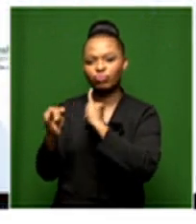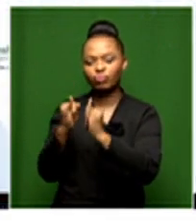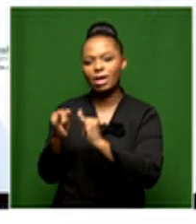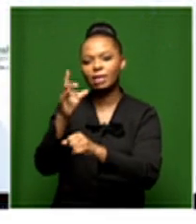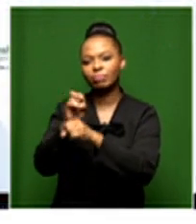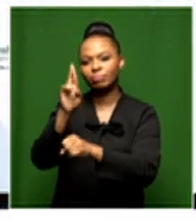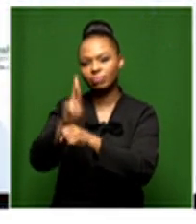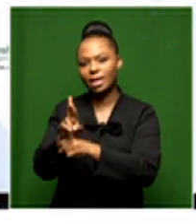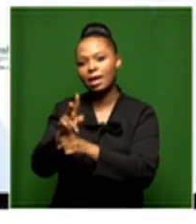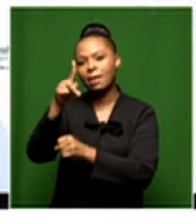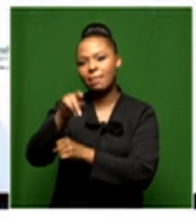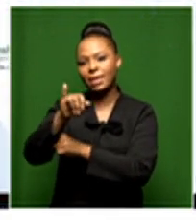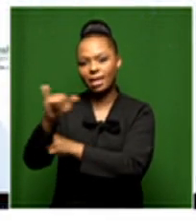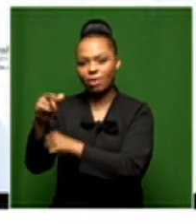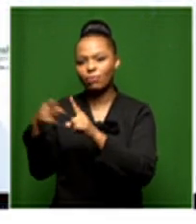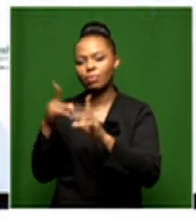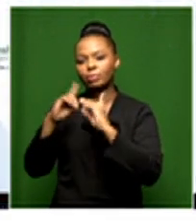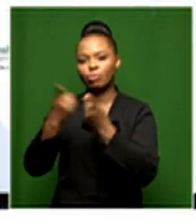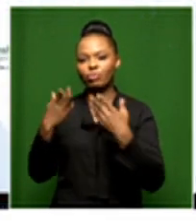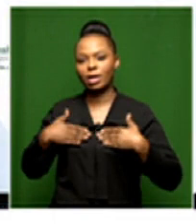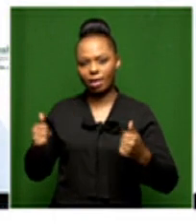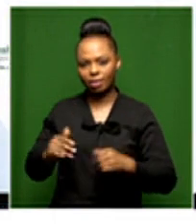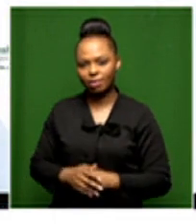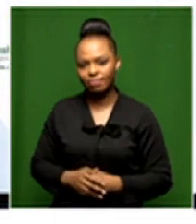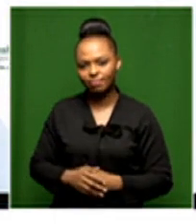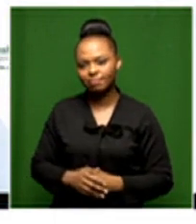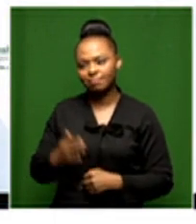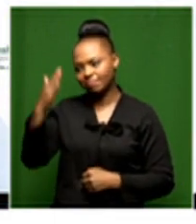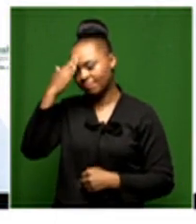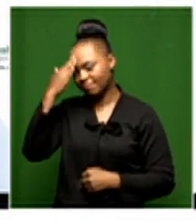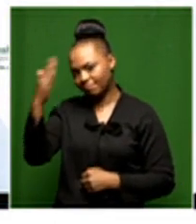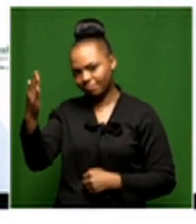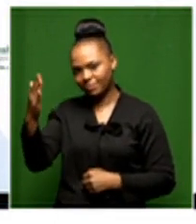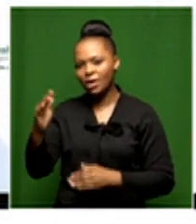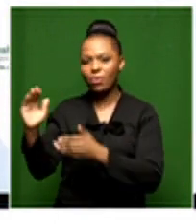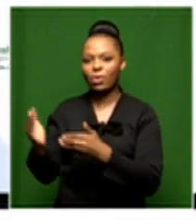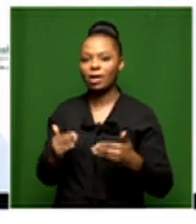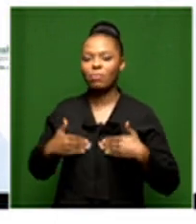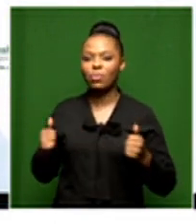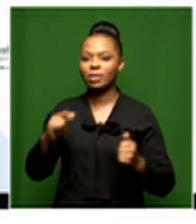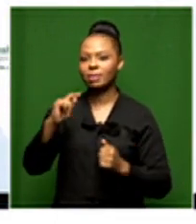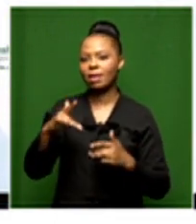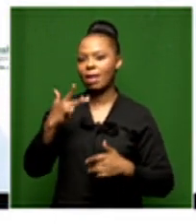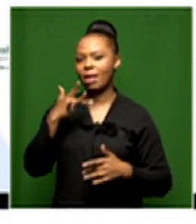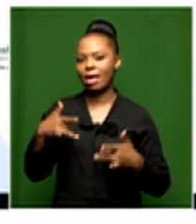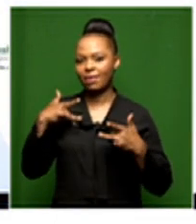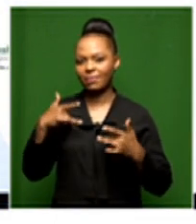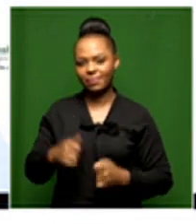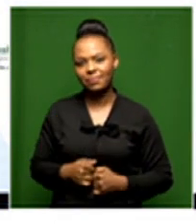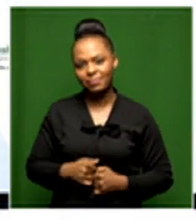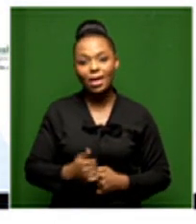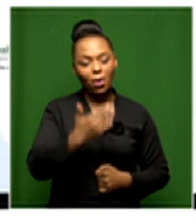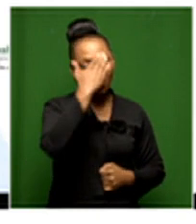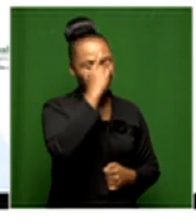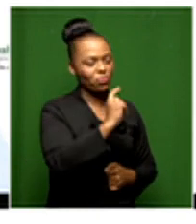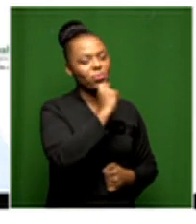Dr. Anban Pillay. Dr. Pillay, thanks for your time. Welcome to Morning Live. Good morning to you and good morning to the viewers. Now, Dr.